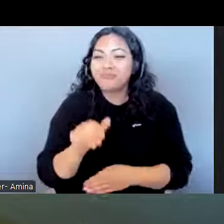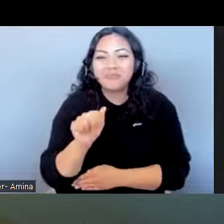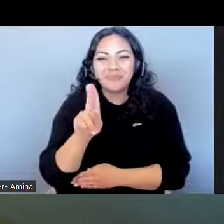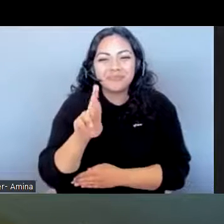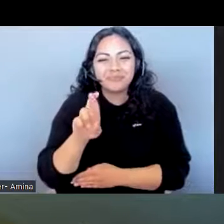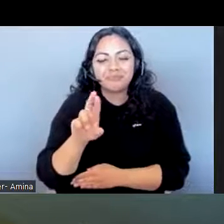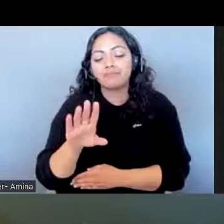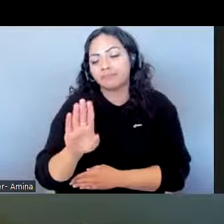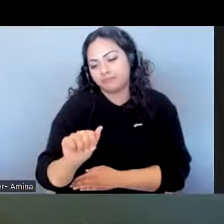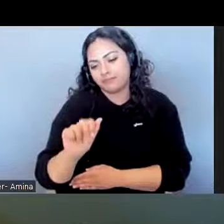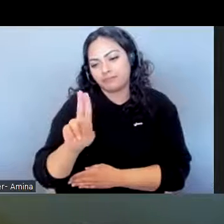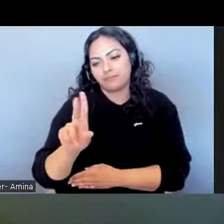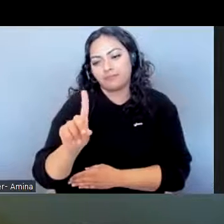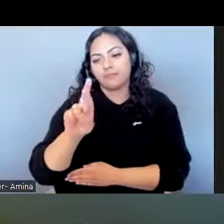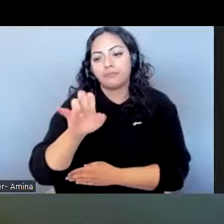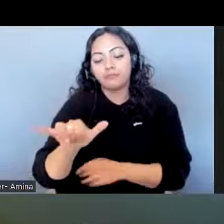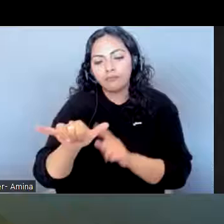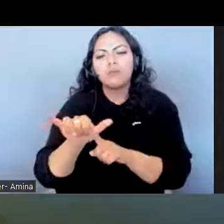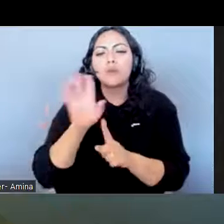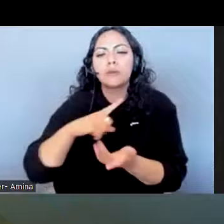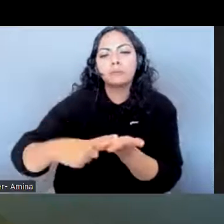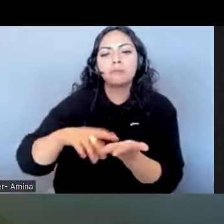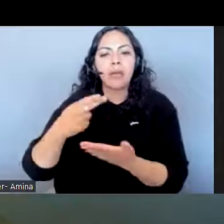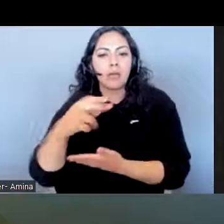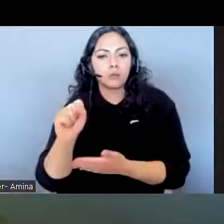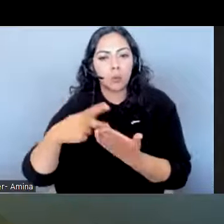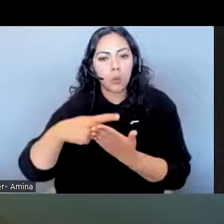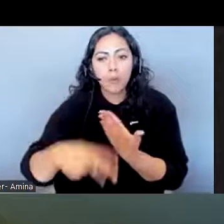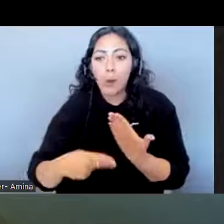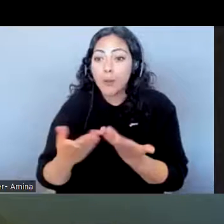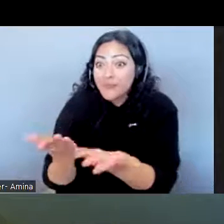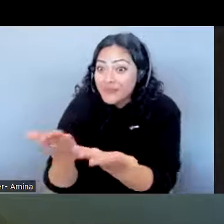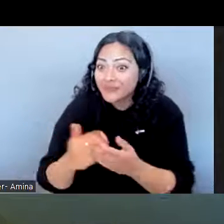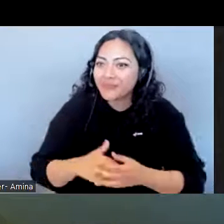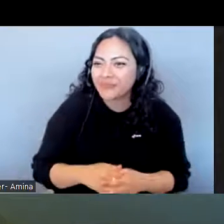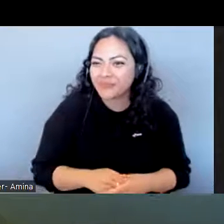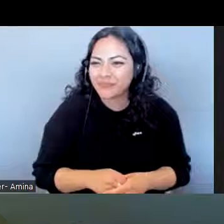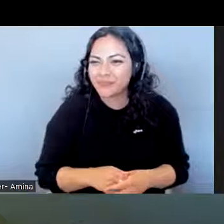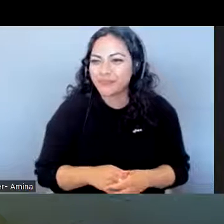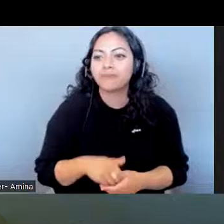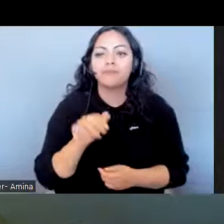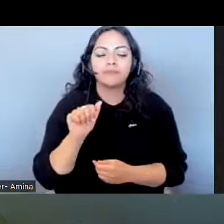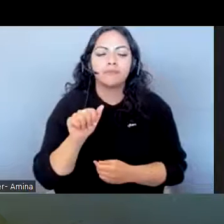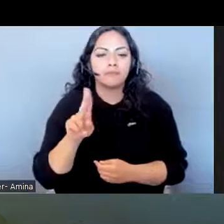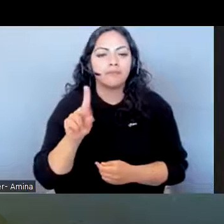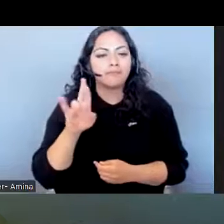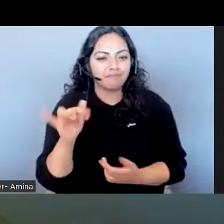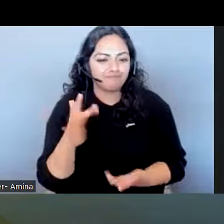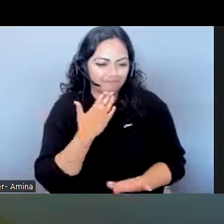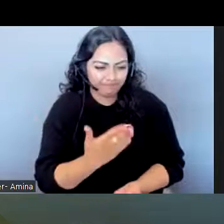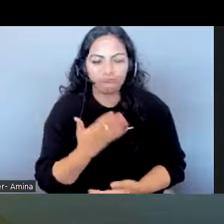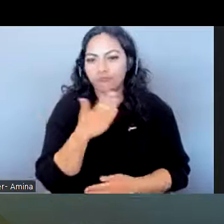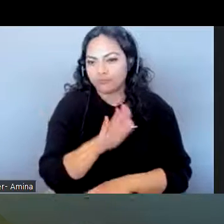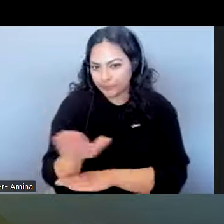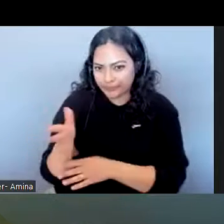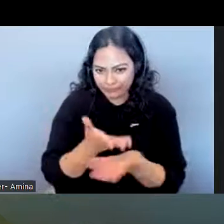about her high school program. So Audrey, we're excited to hear from you. Thank you. Good afternoon,